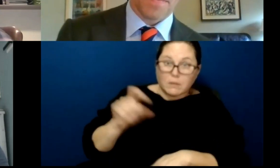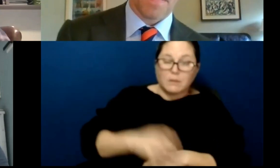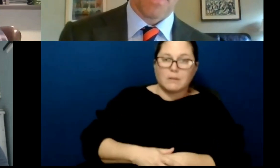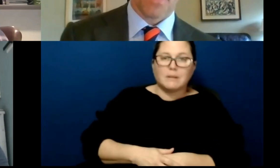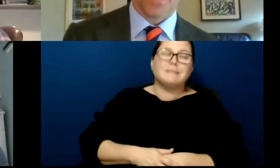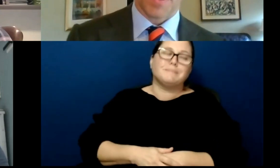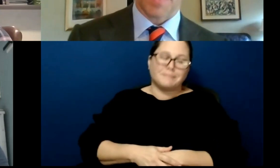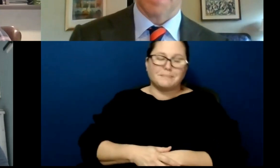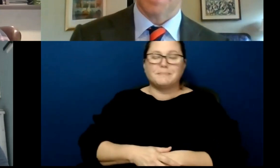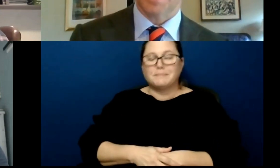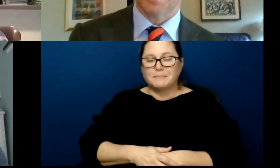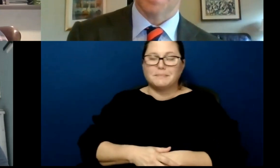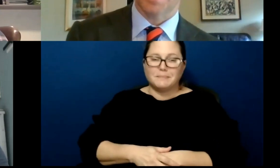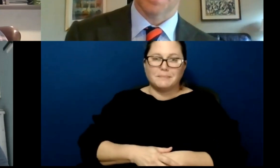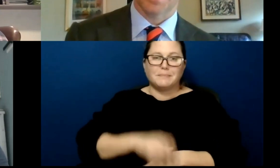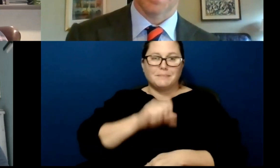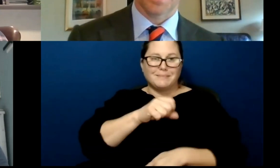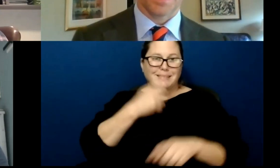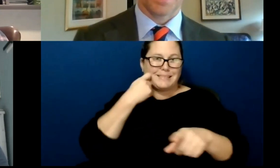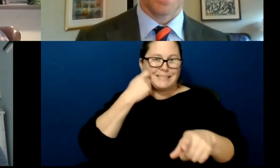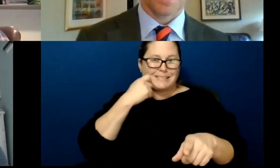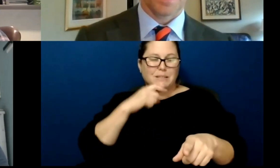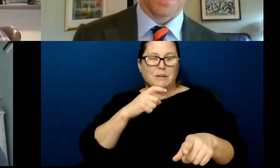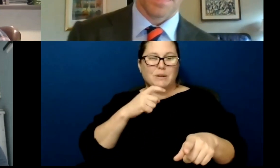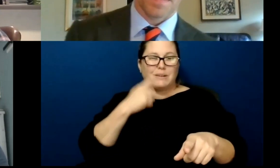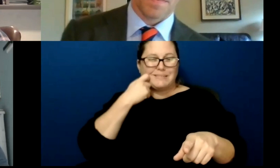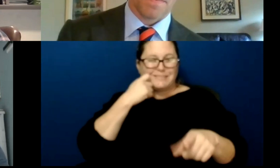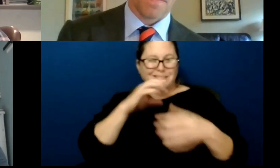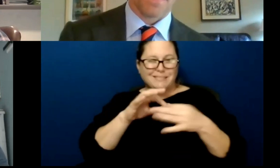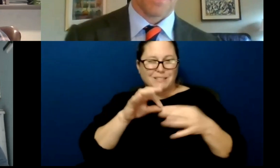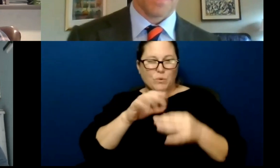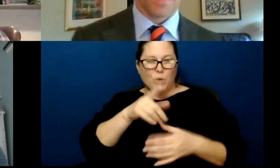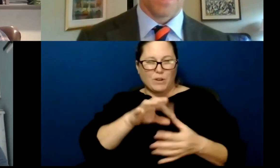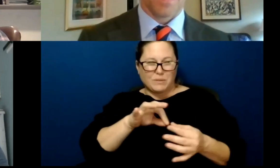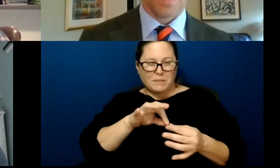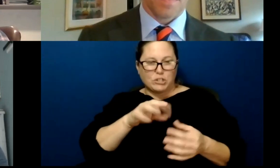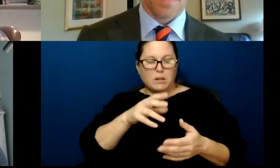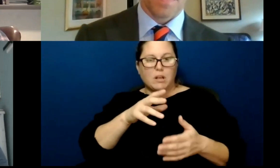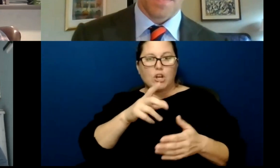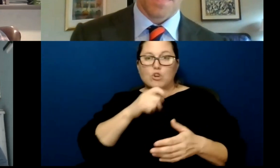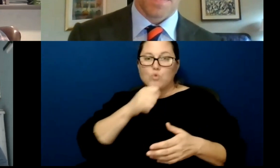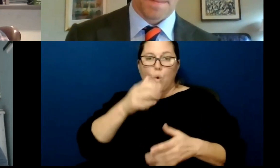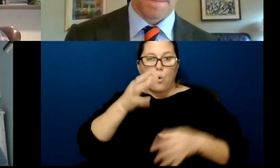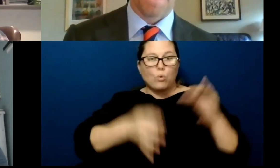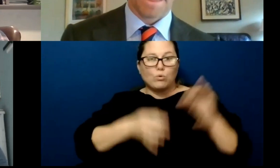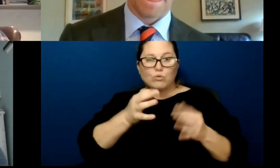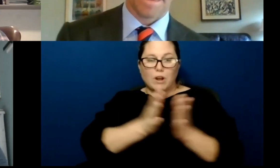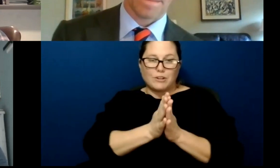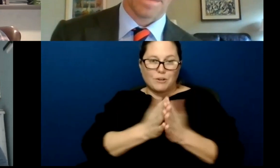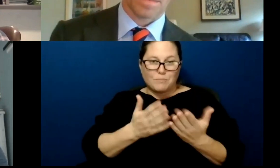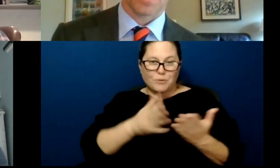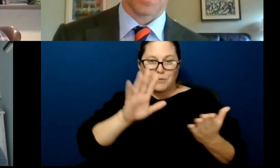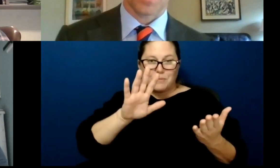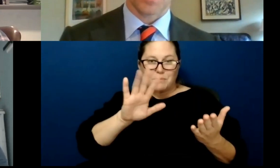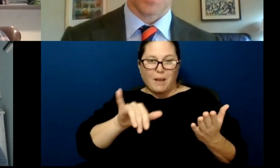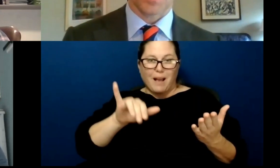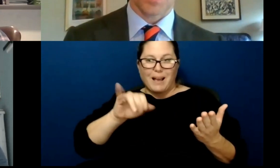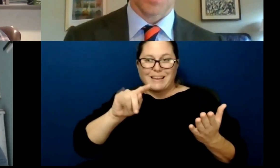Yeah, I think to piggyback off of what you were saying about not judging a book by its cover, and I learned this in public speaking in high school,